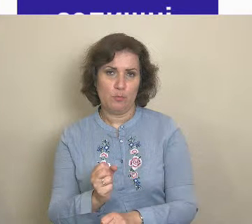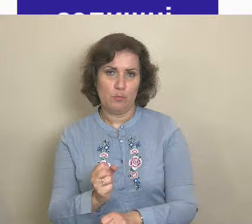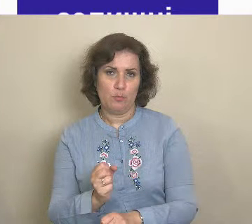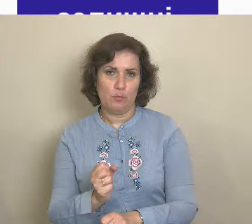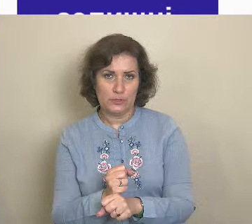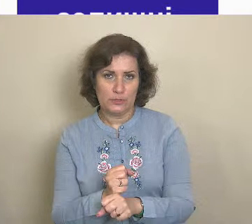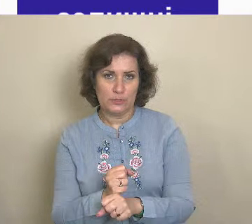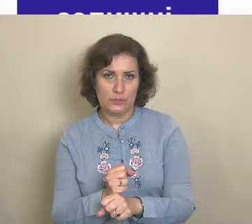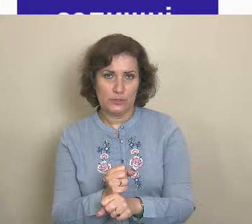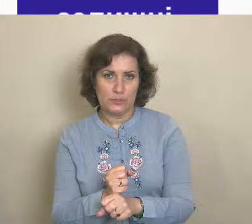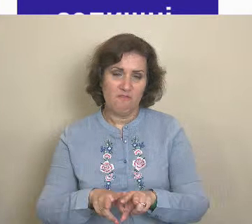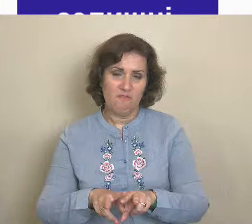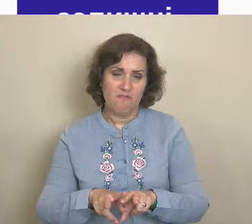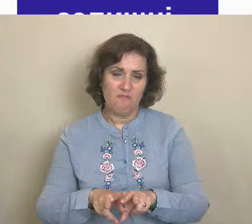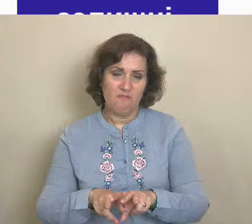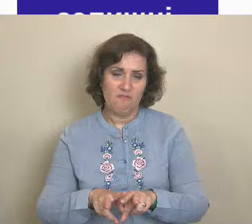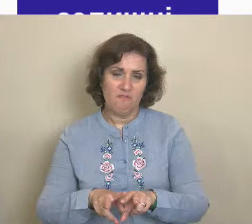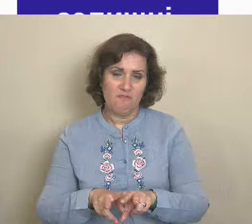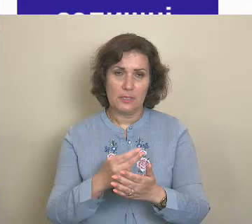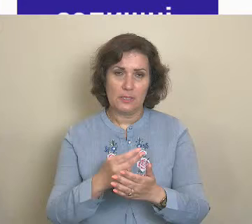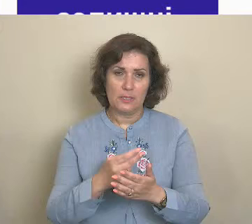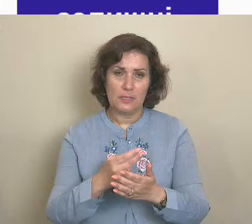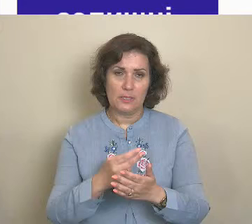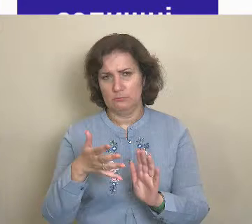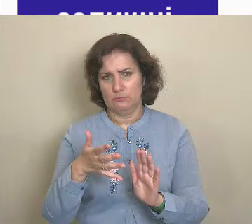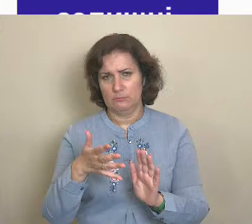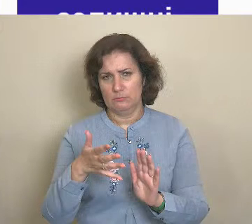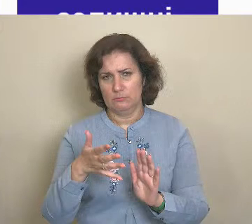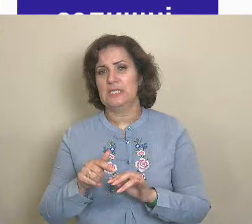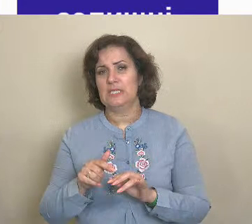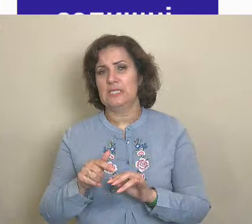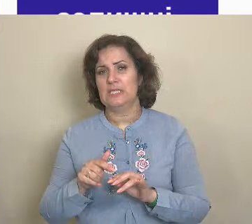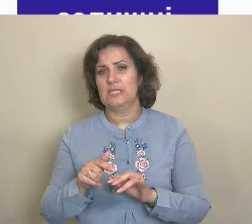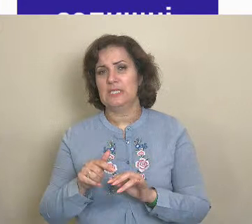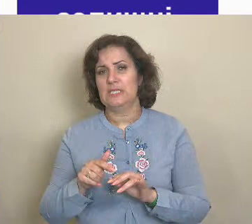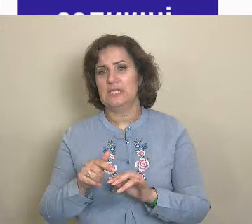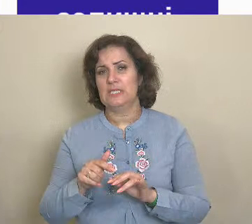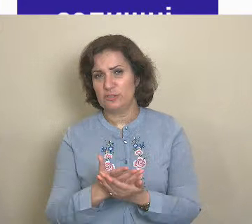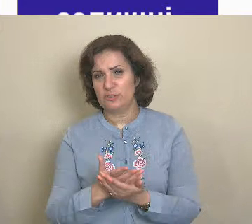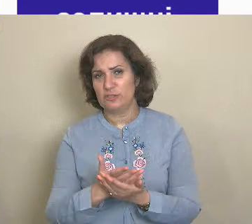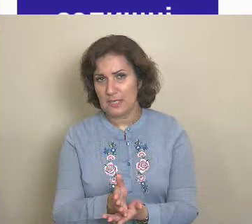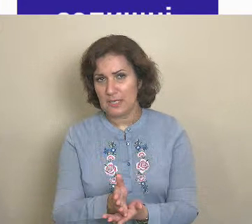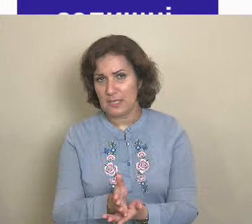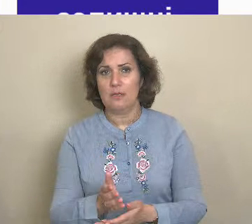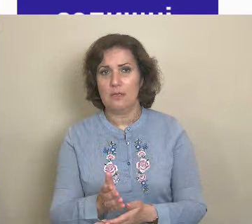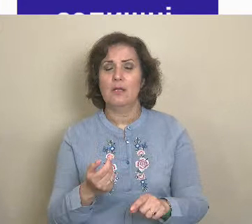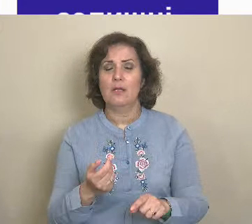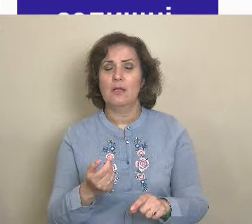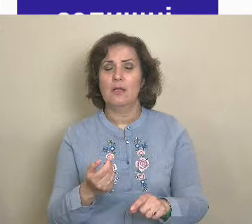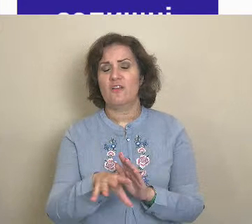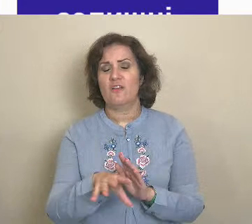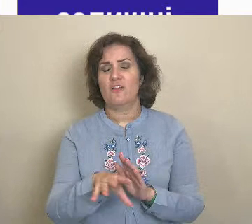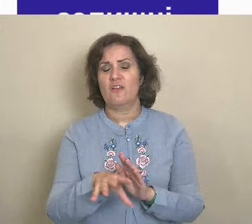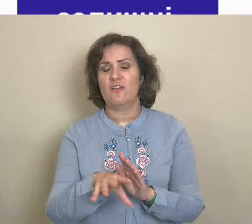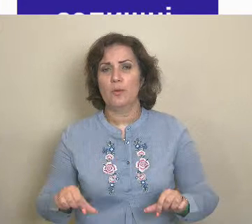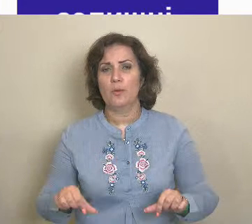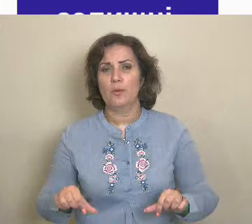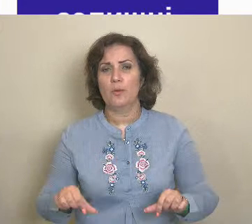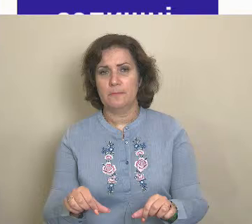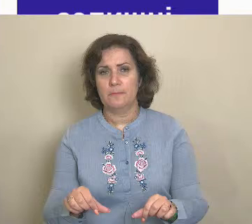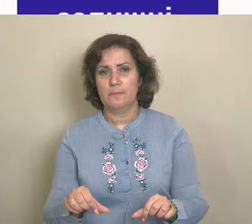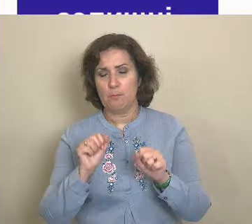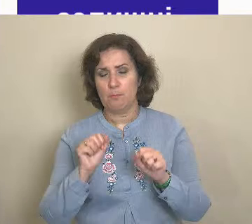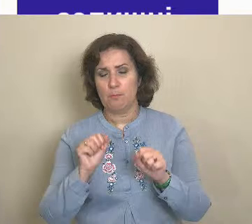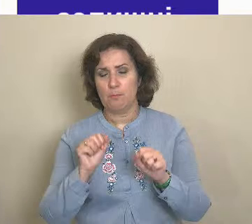approve the decision on the way it's going to work, on the procedure it's going to work. If that's unpaid type of work,